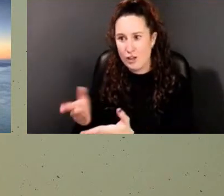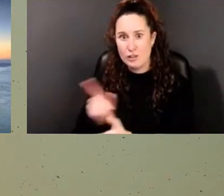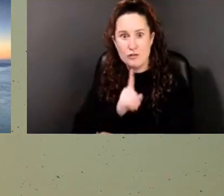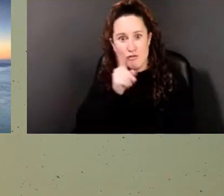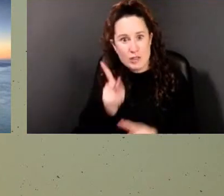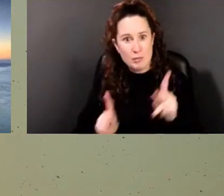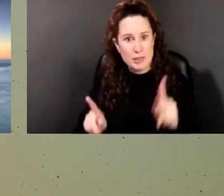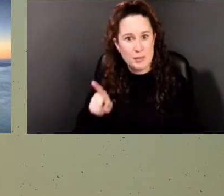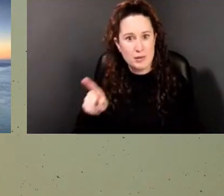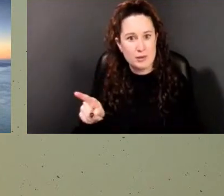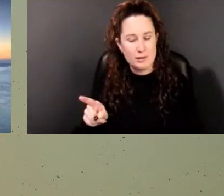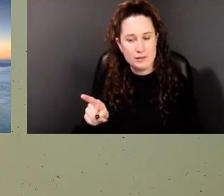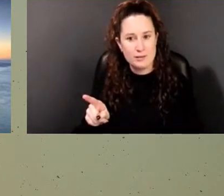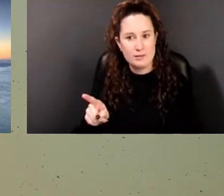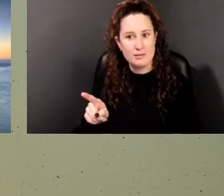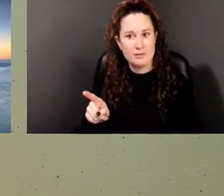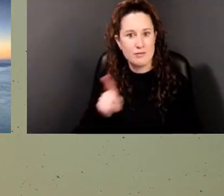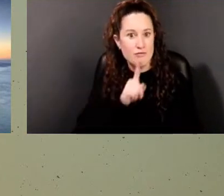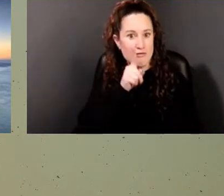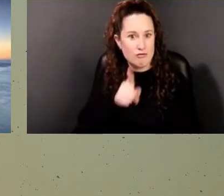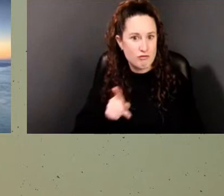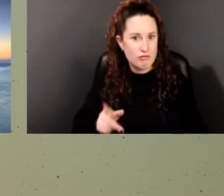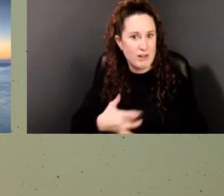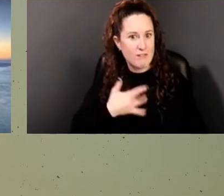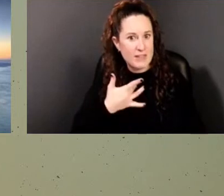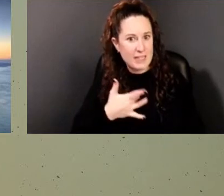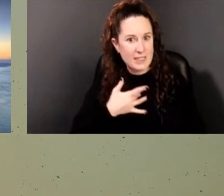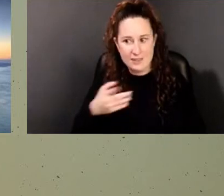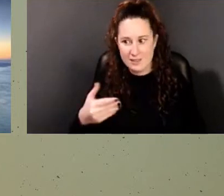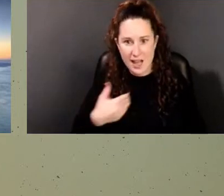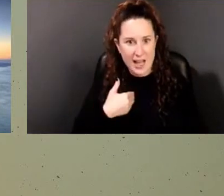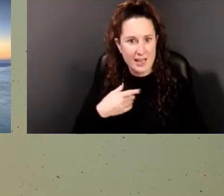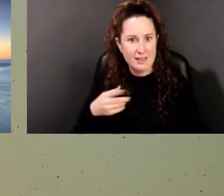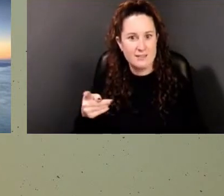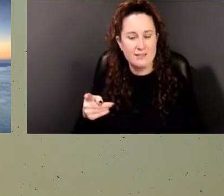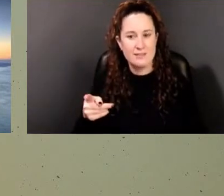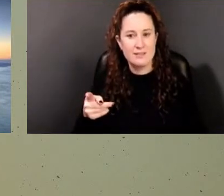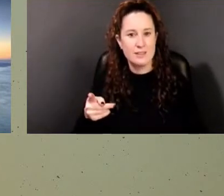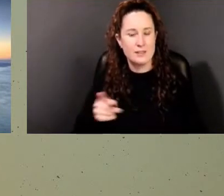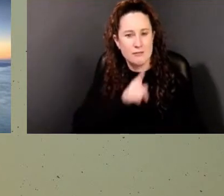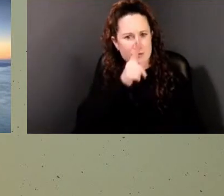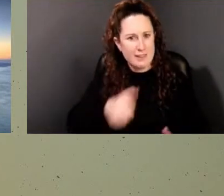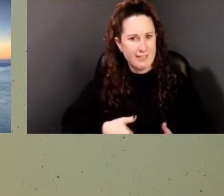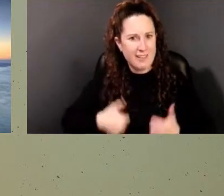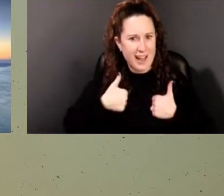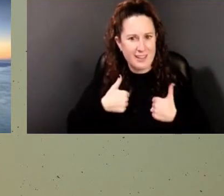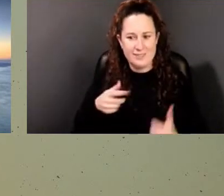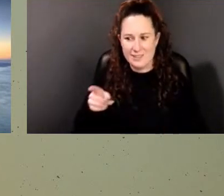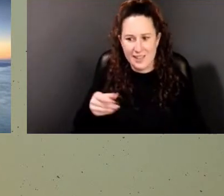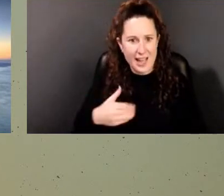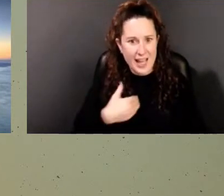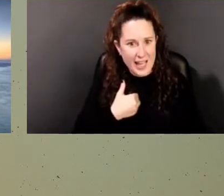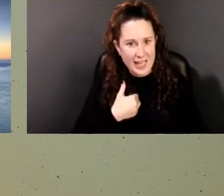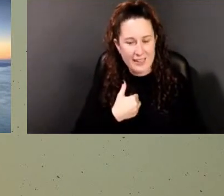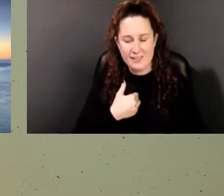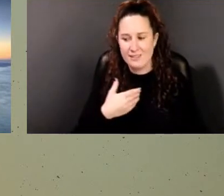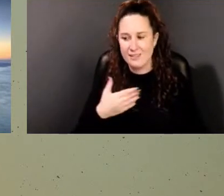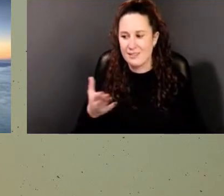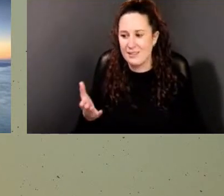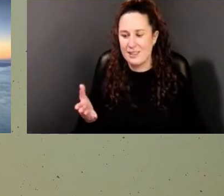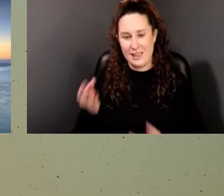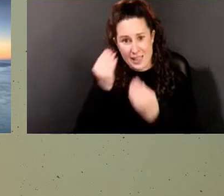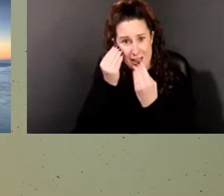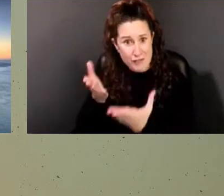lives, and we don't know enough about them. We want to share this information. We want the public